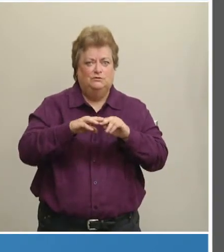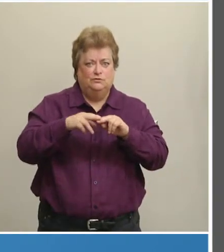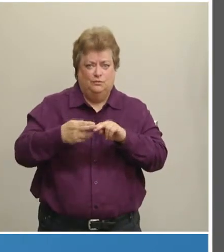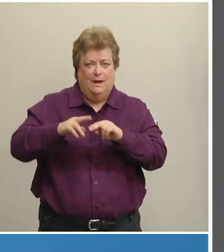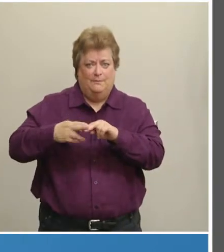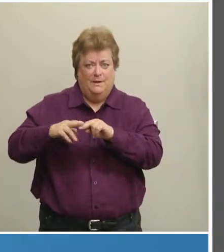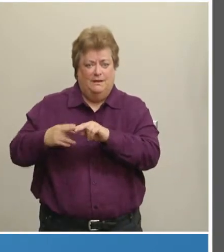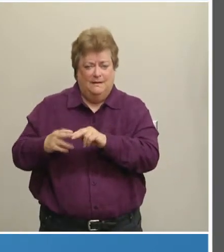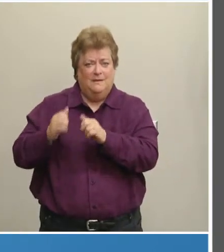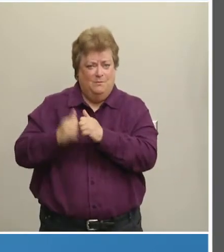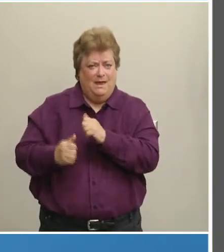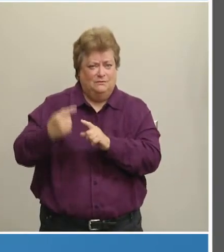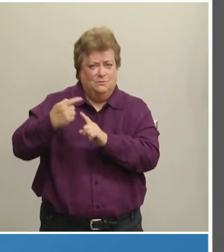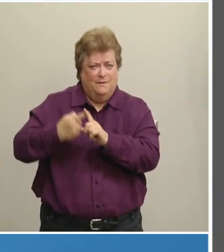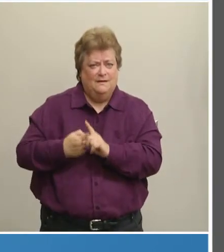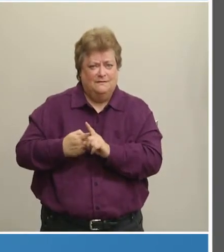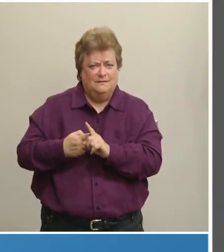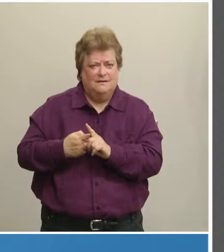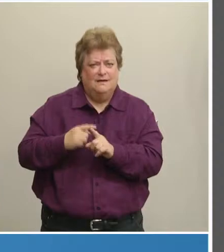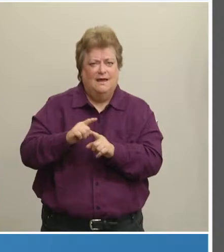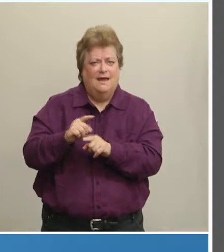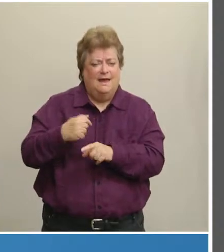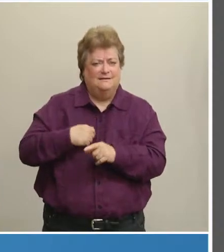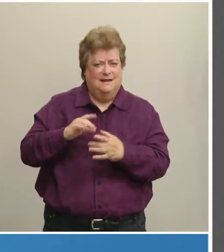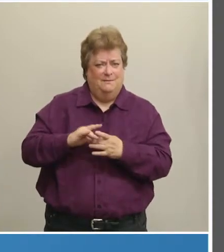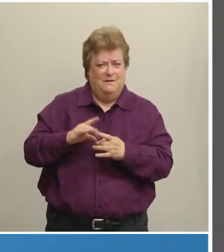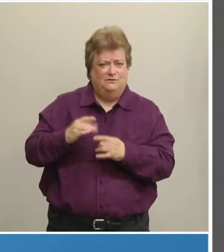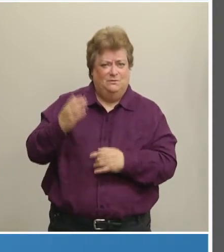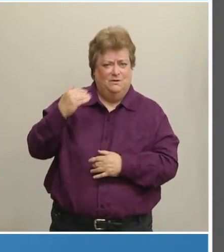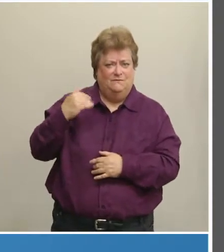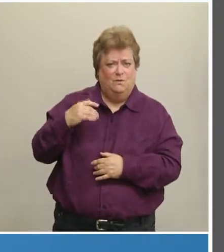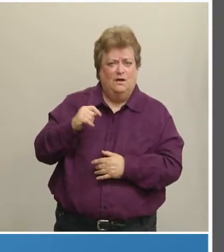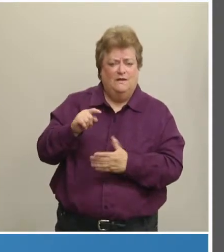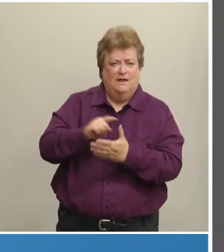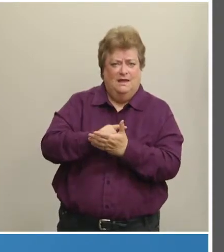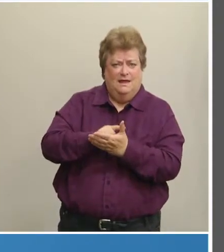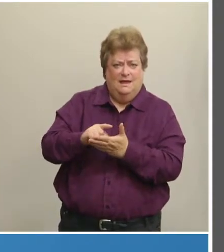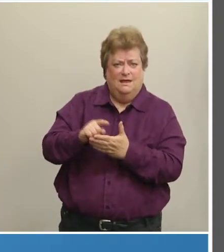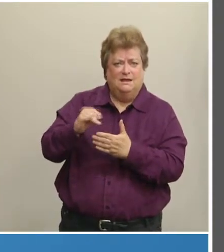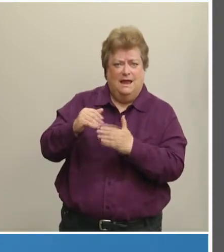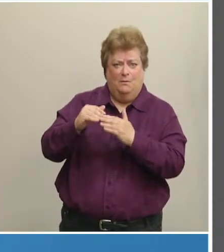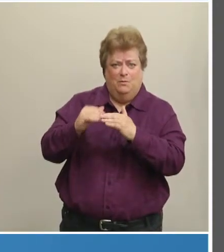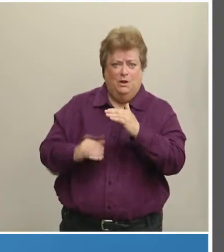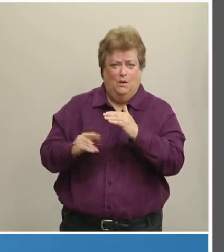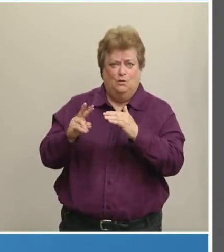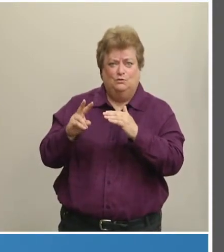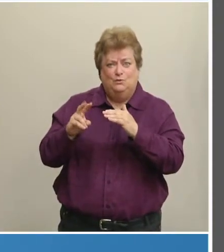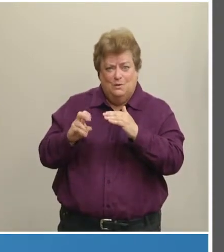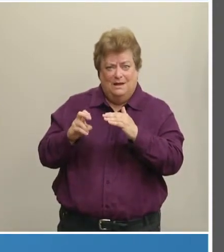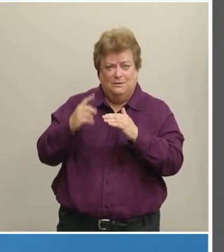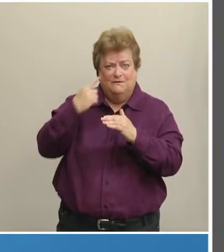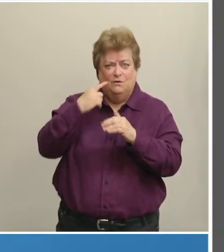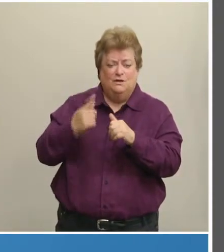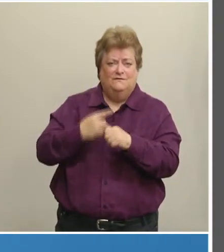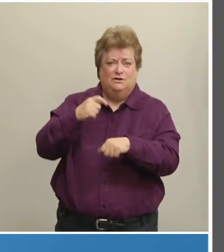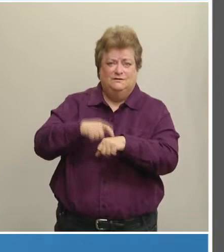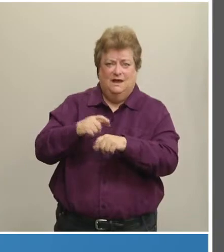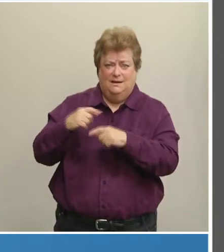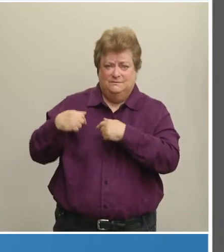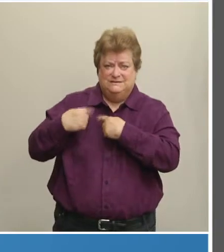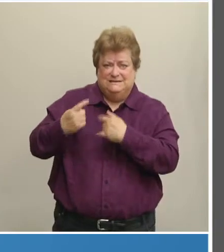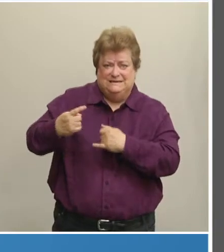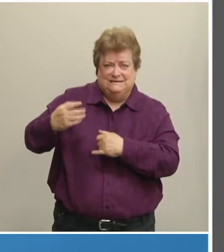past month or so. As I mentioned previously, the weekly case count dropped below 200 for the first time since last